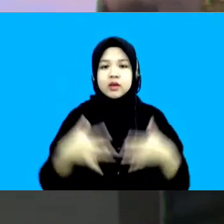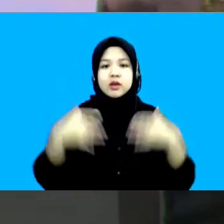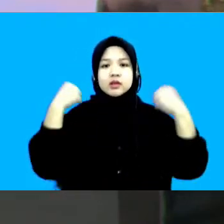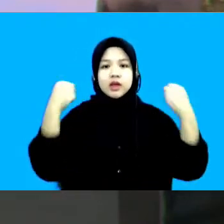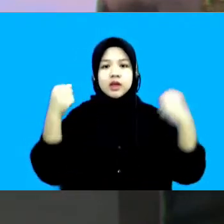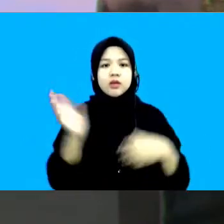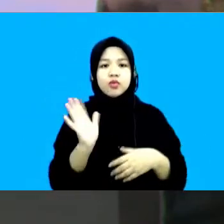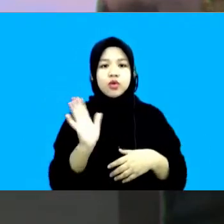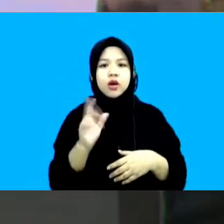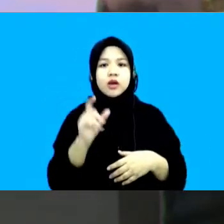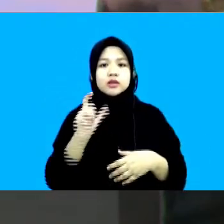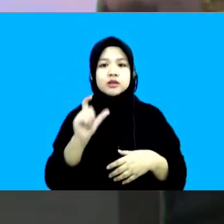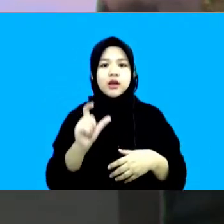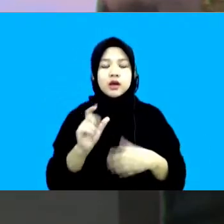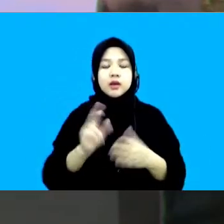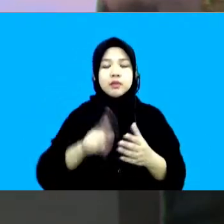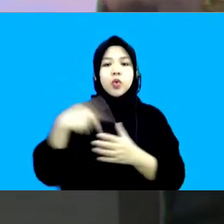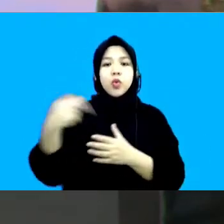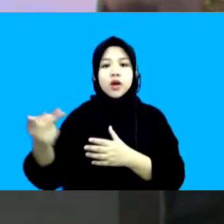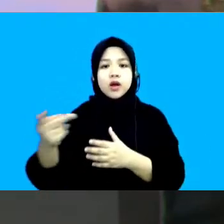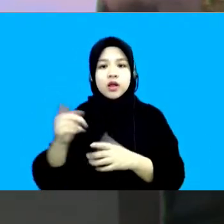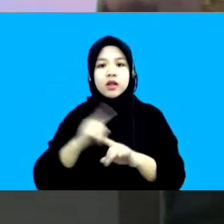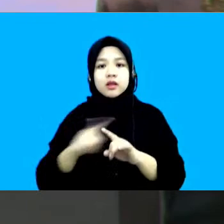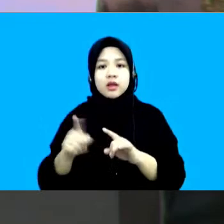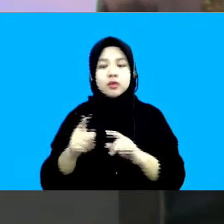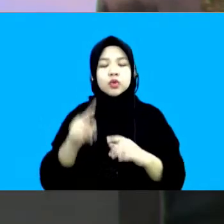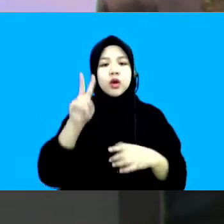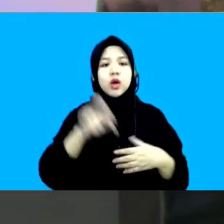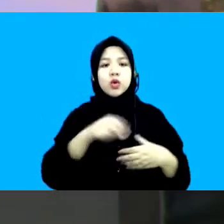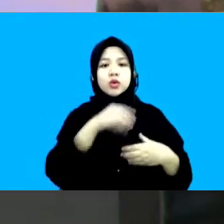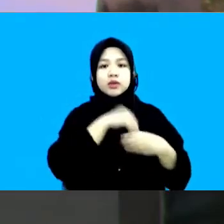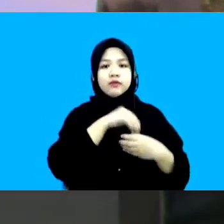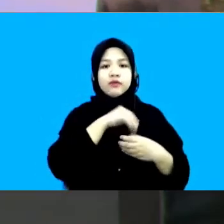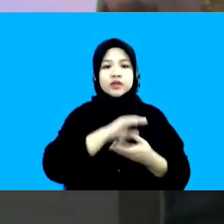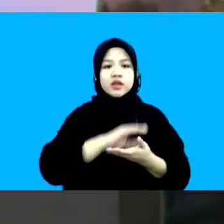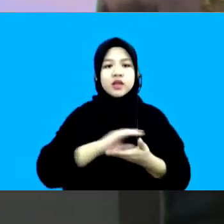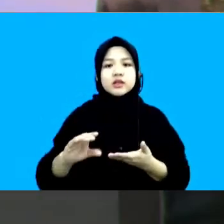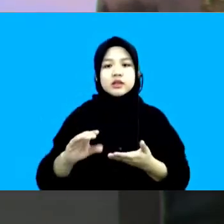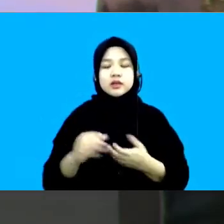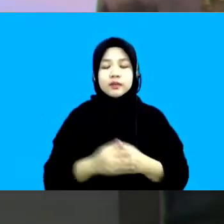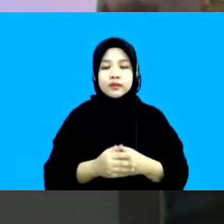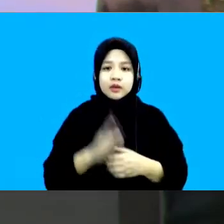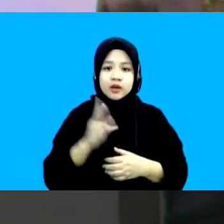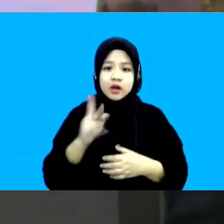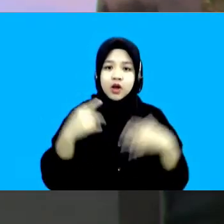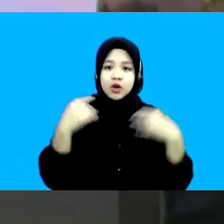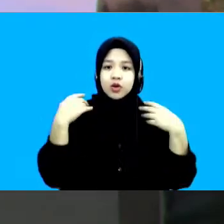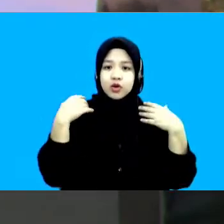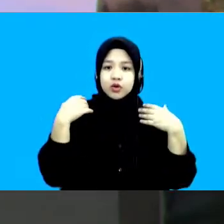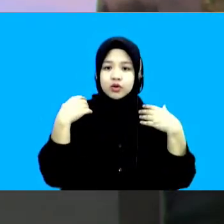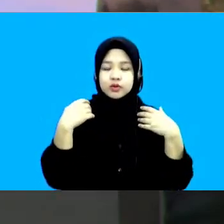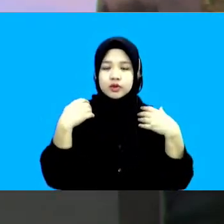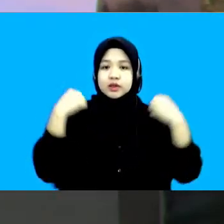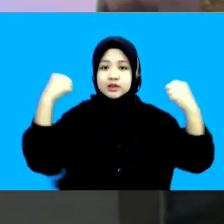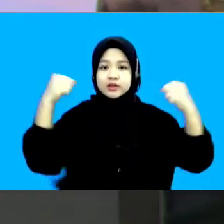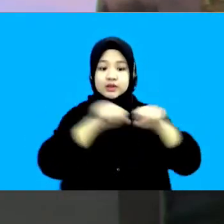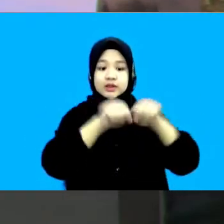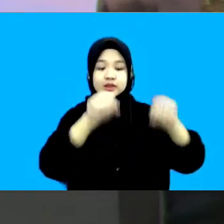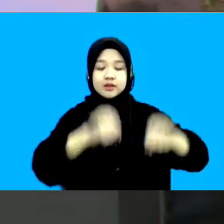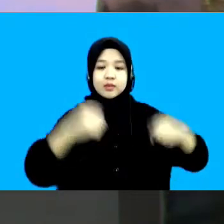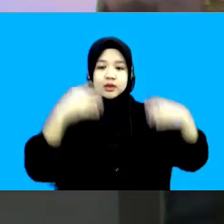you can see the possibility of this risk of the setback, the quality of the human capital because of that.